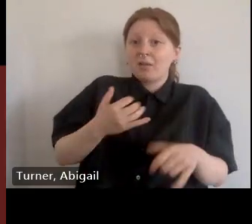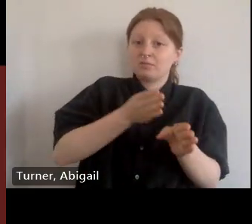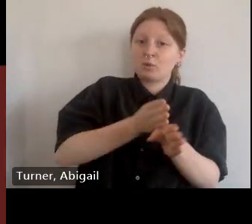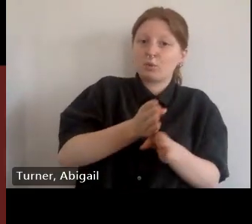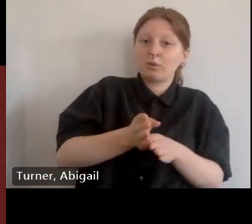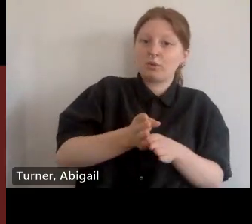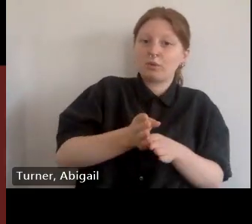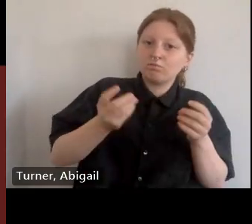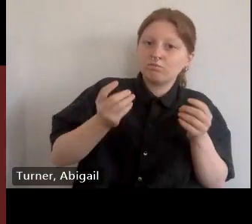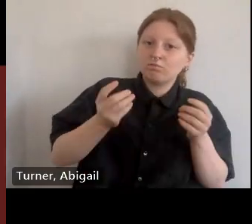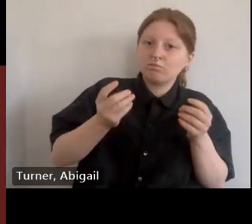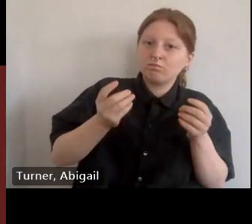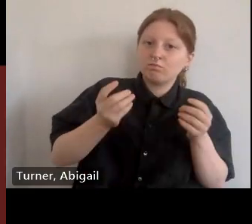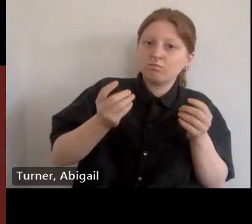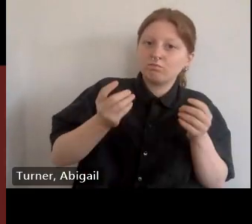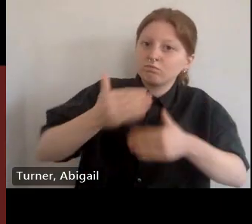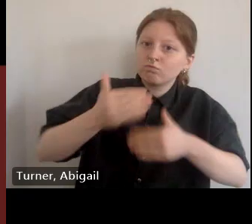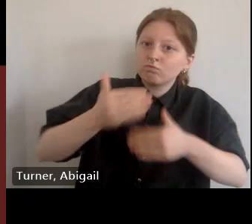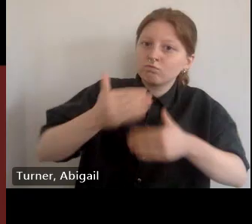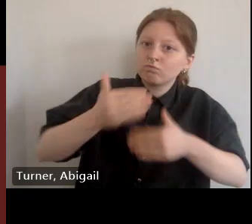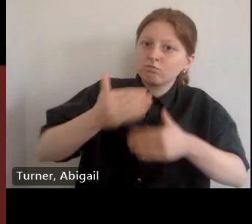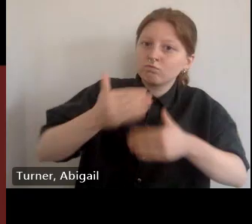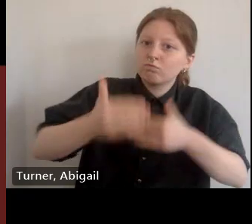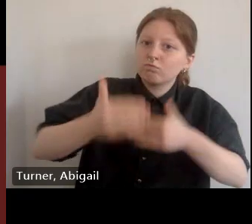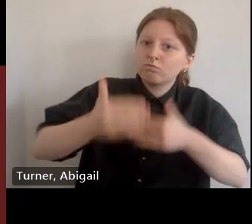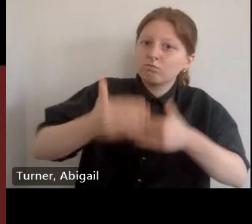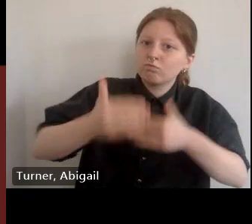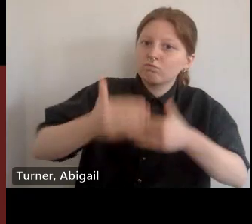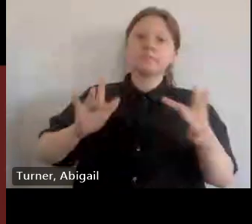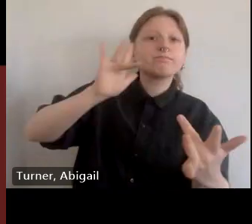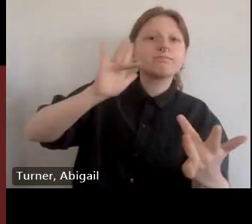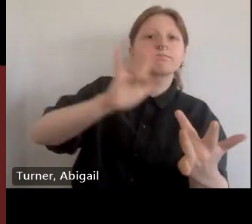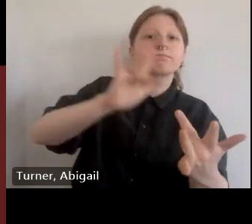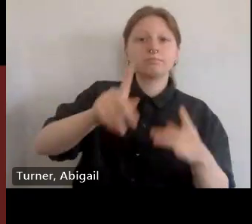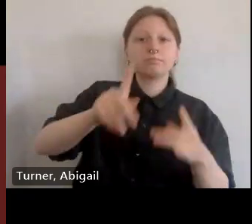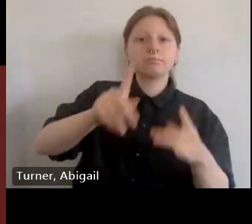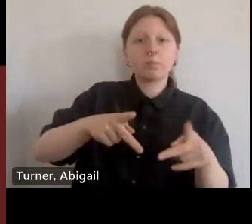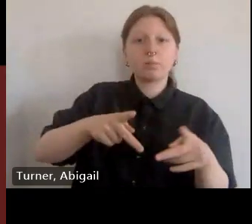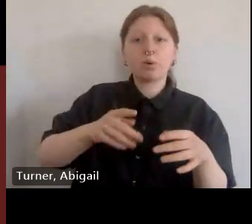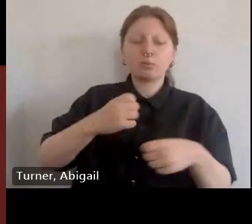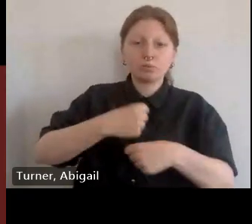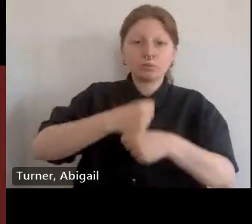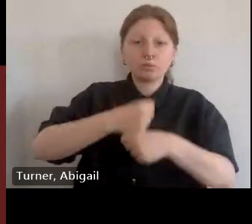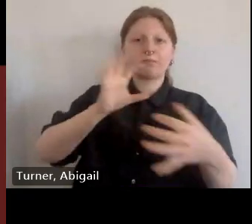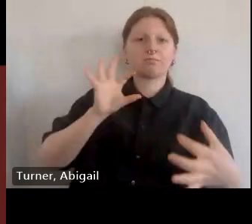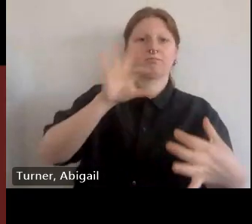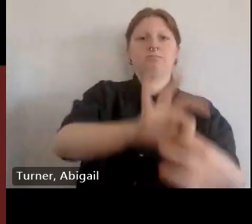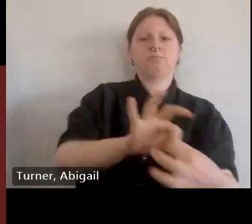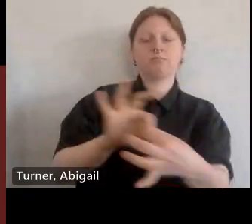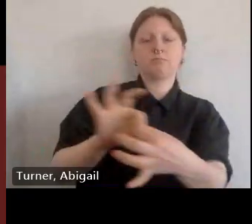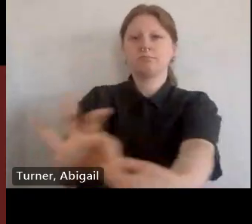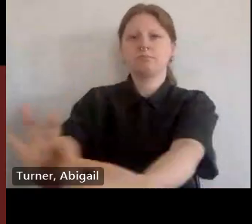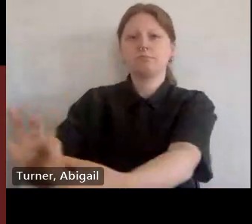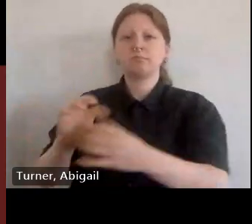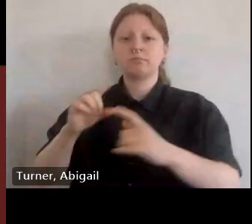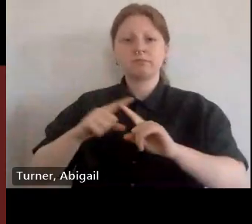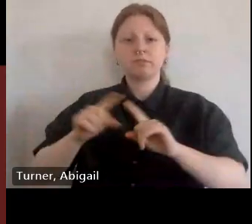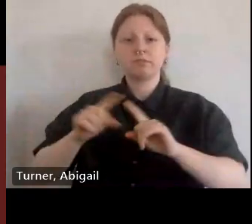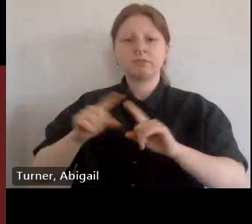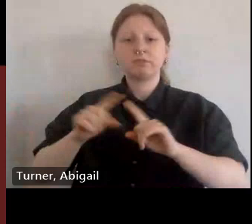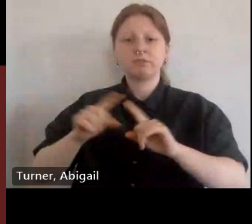developed relationships with people and individuals from different organizations. and that has helped me a lot along my